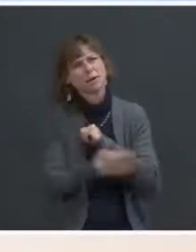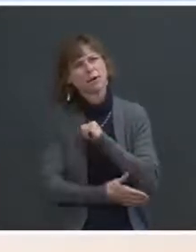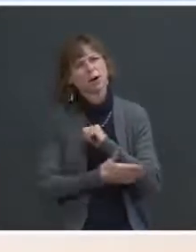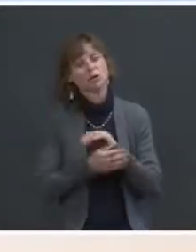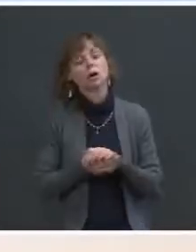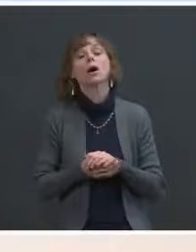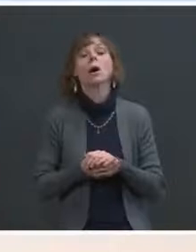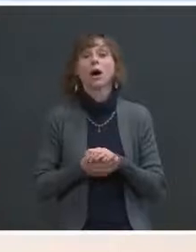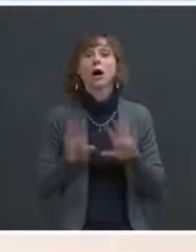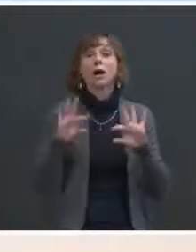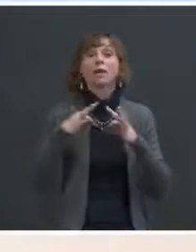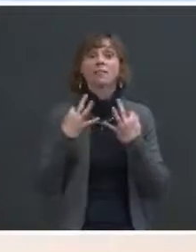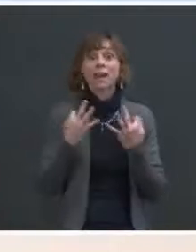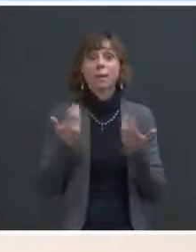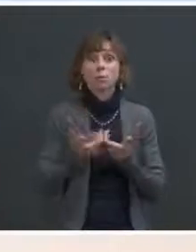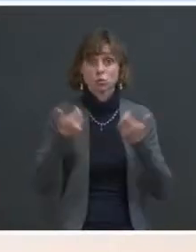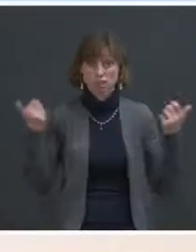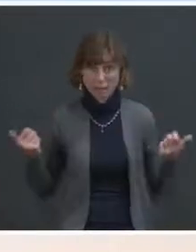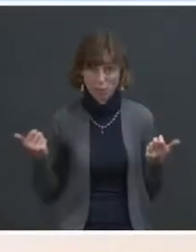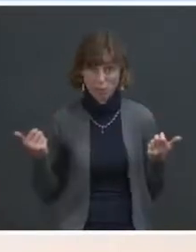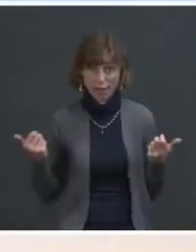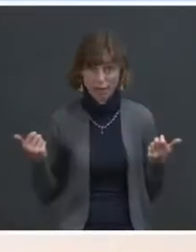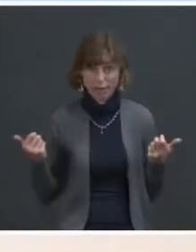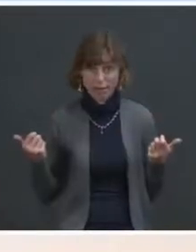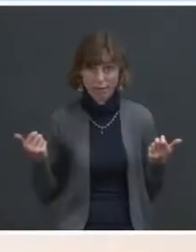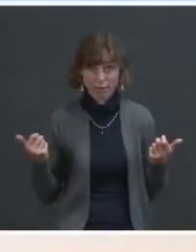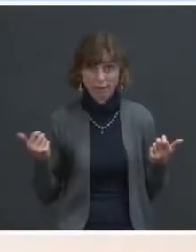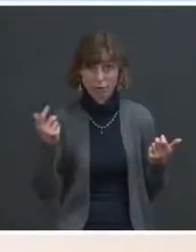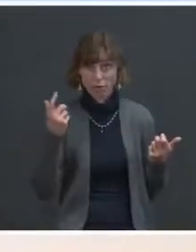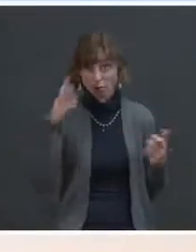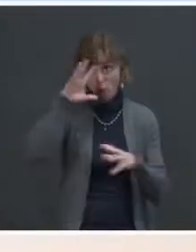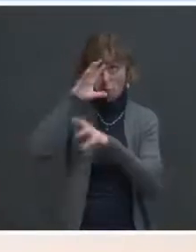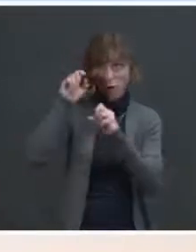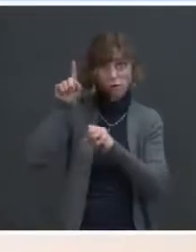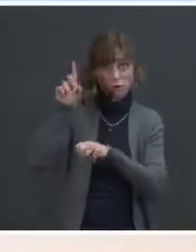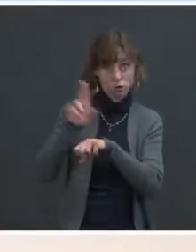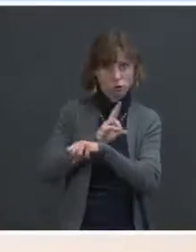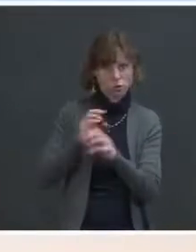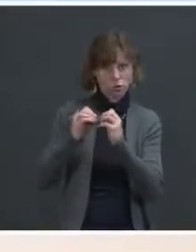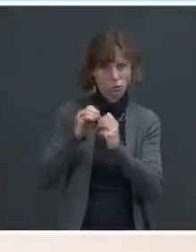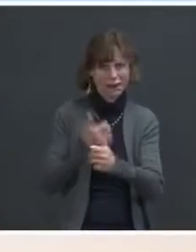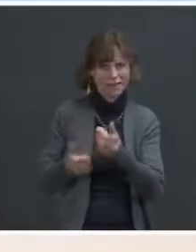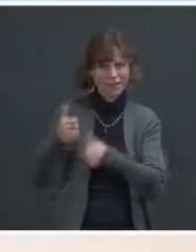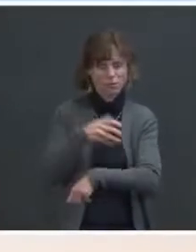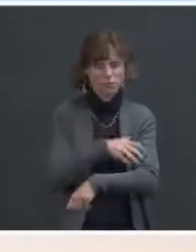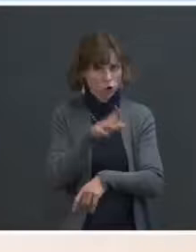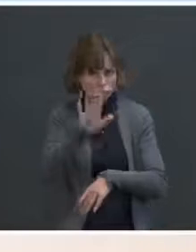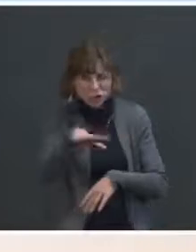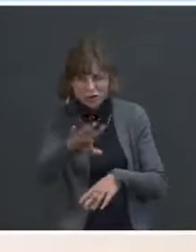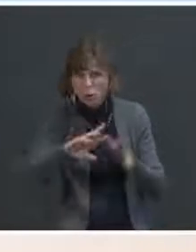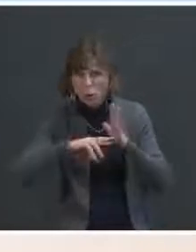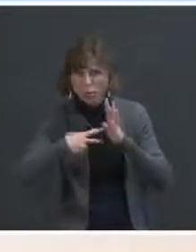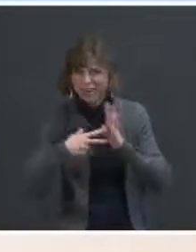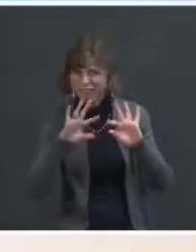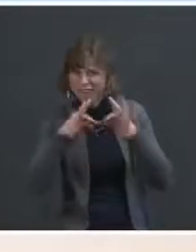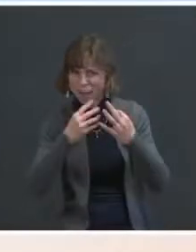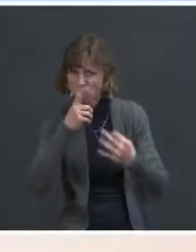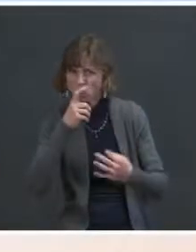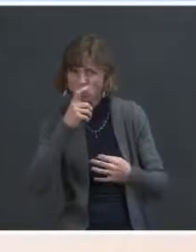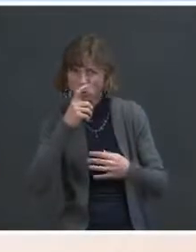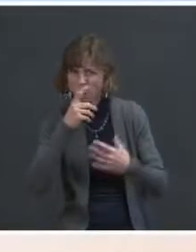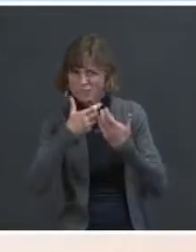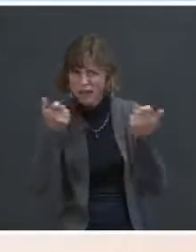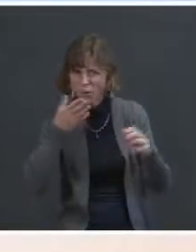that were separated. Would the president use any more executive powers? I'm sorry, beyond but do you mean families who were separated when in the